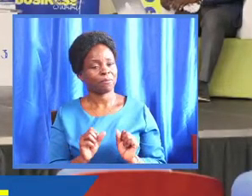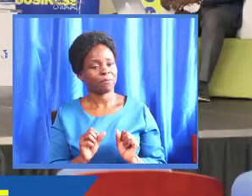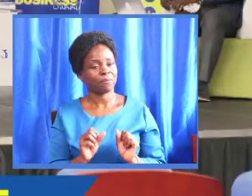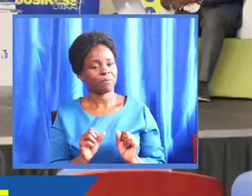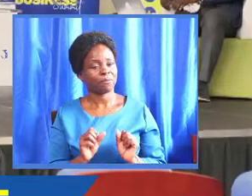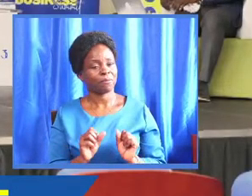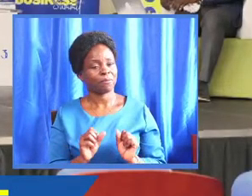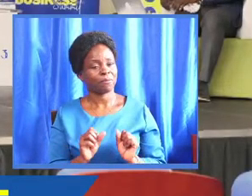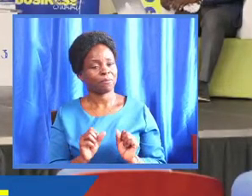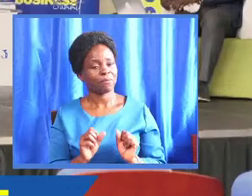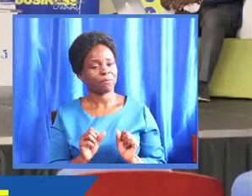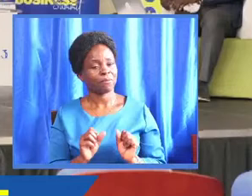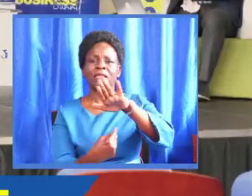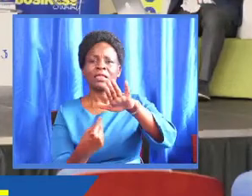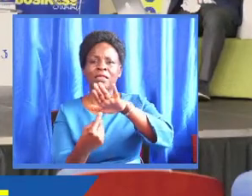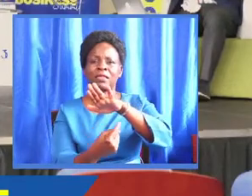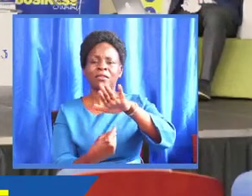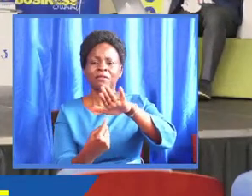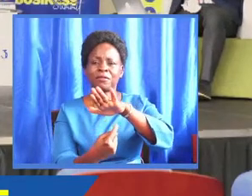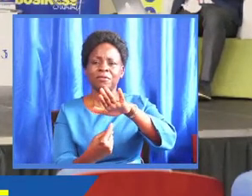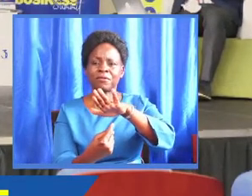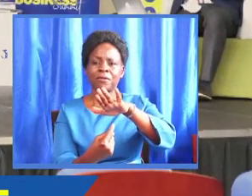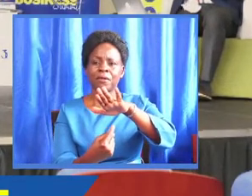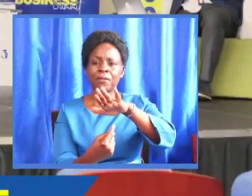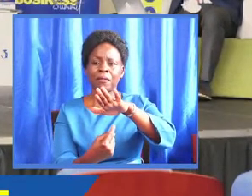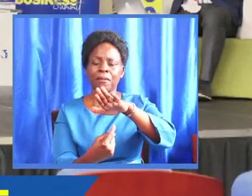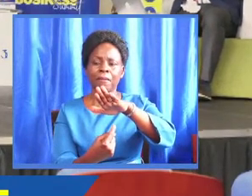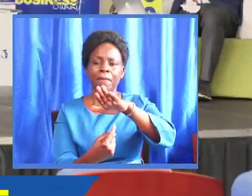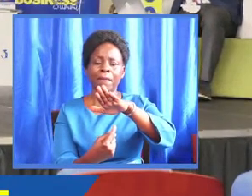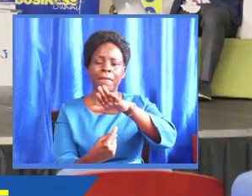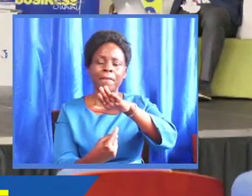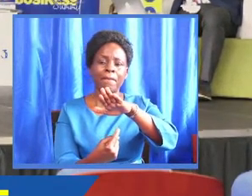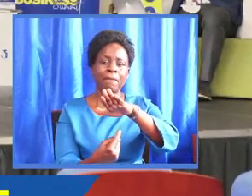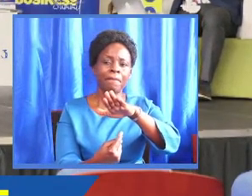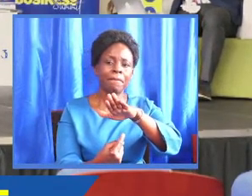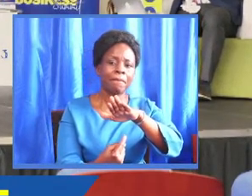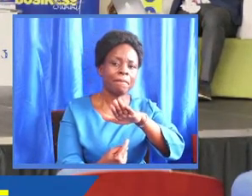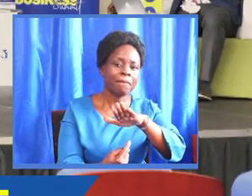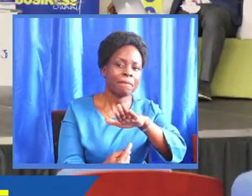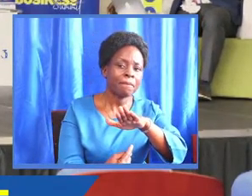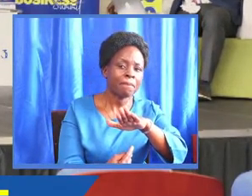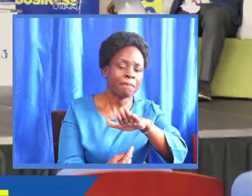There are instances when people just,